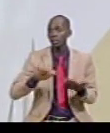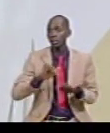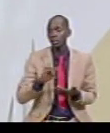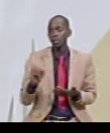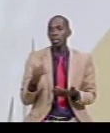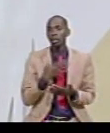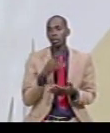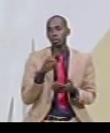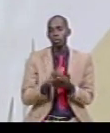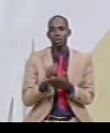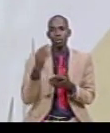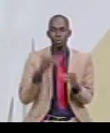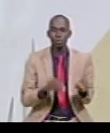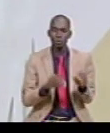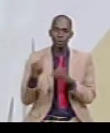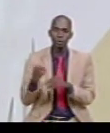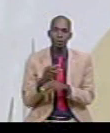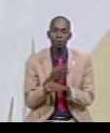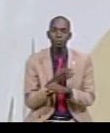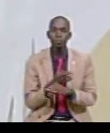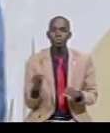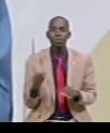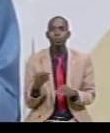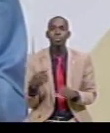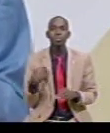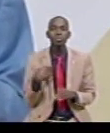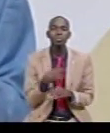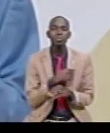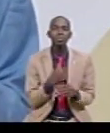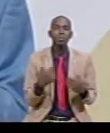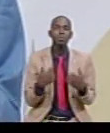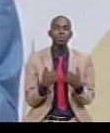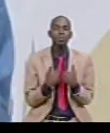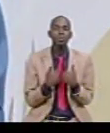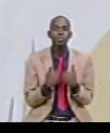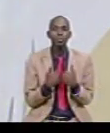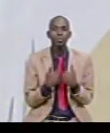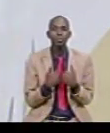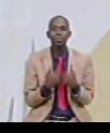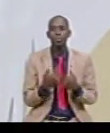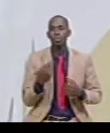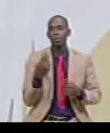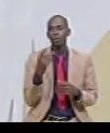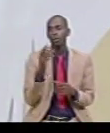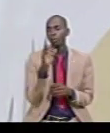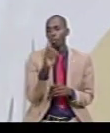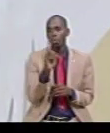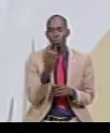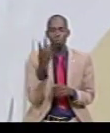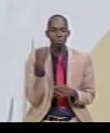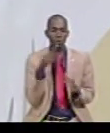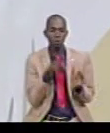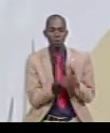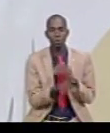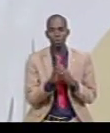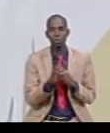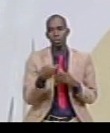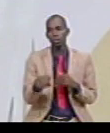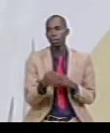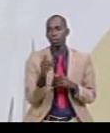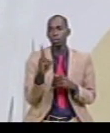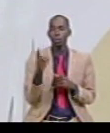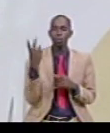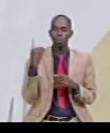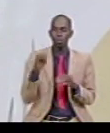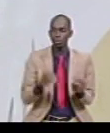learned recently also, we have two turtle dove, one killed, and the other one set